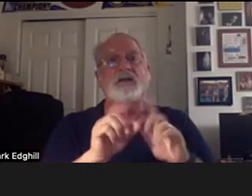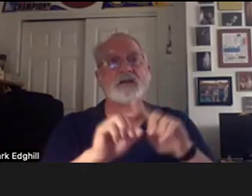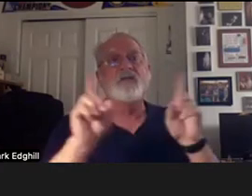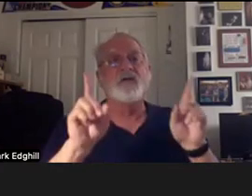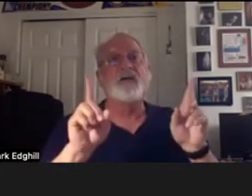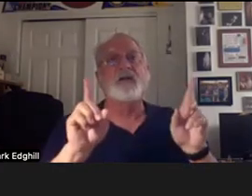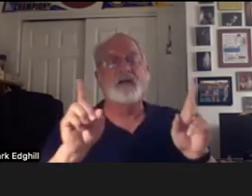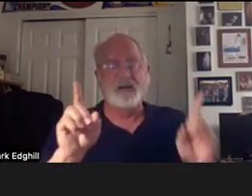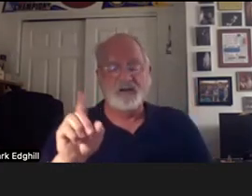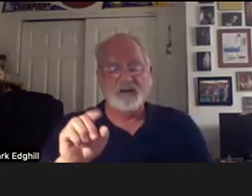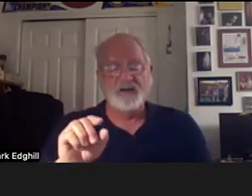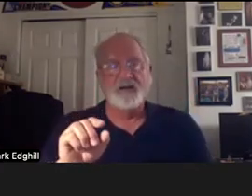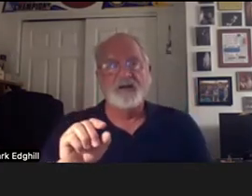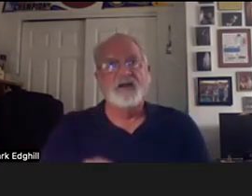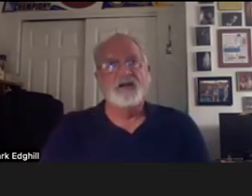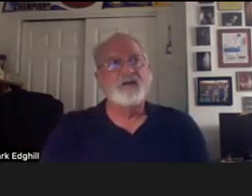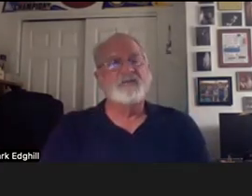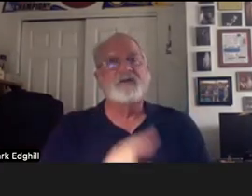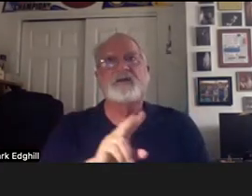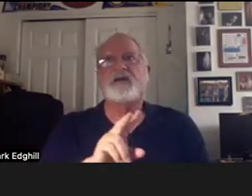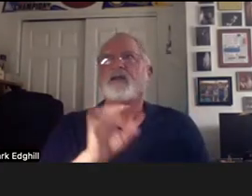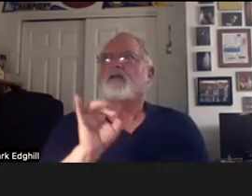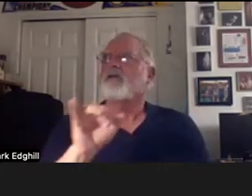show specifically is really different.